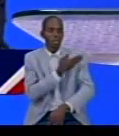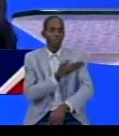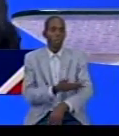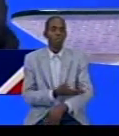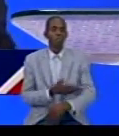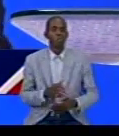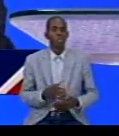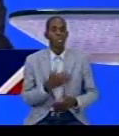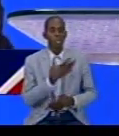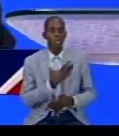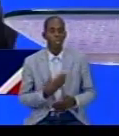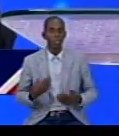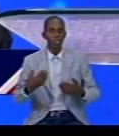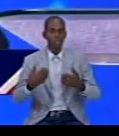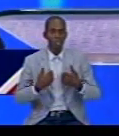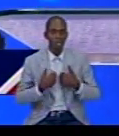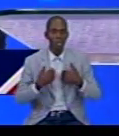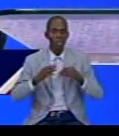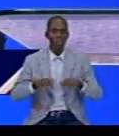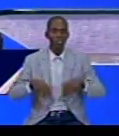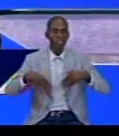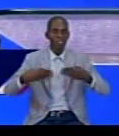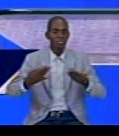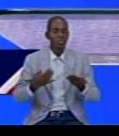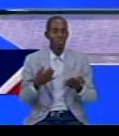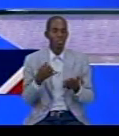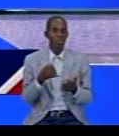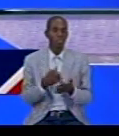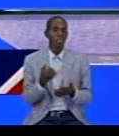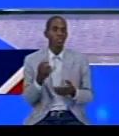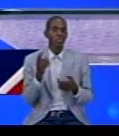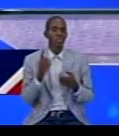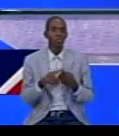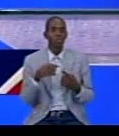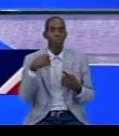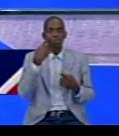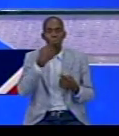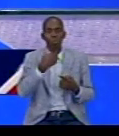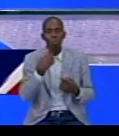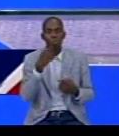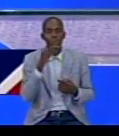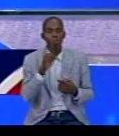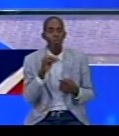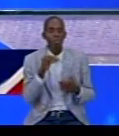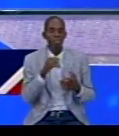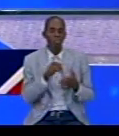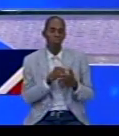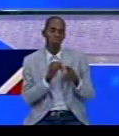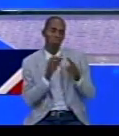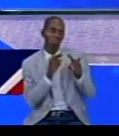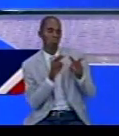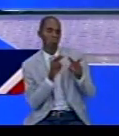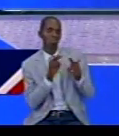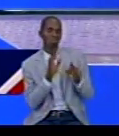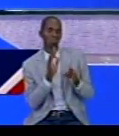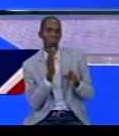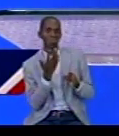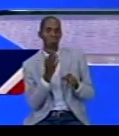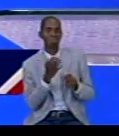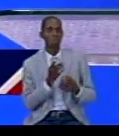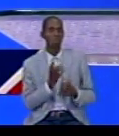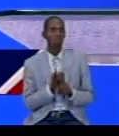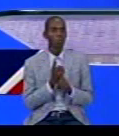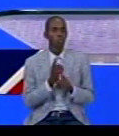arm, and I have given it to whom it seemed meet unto